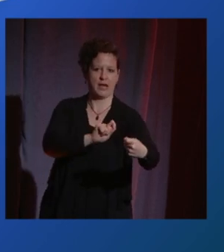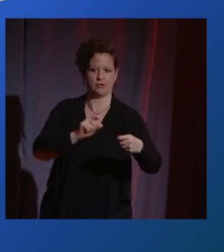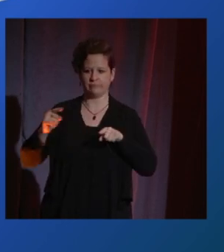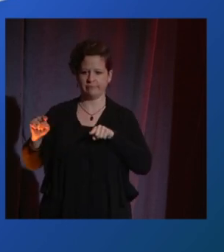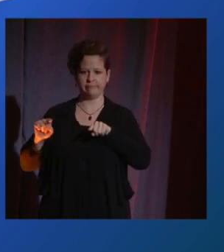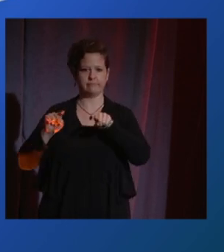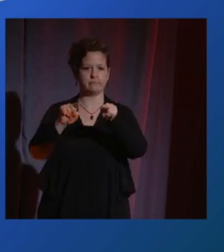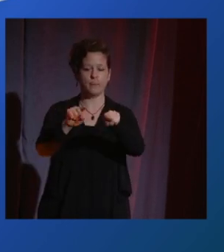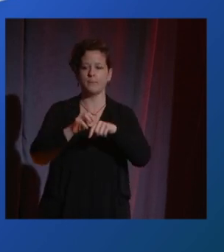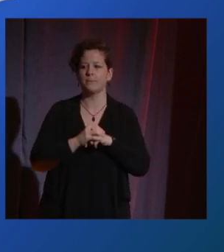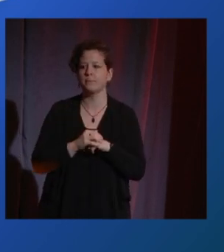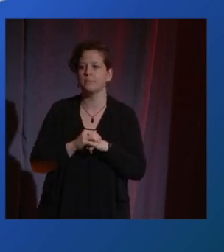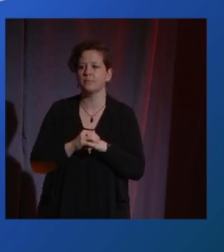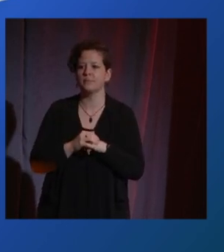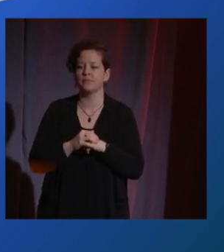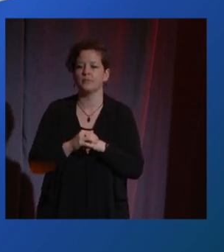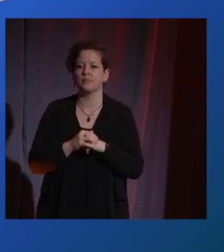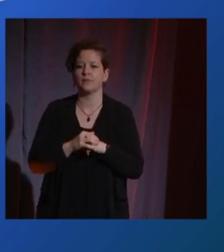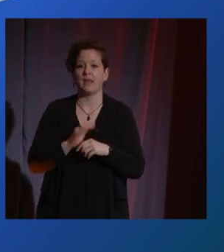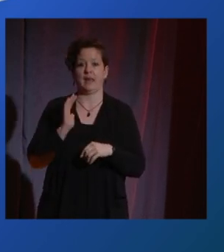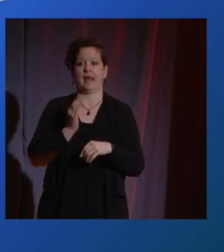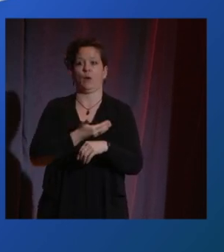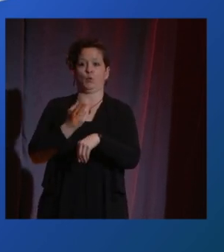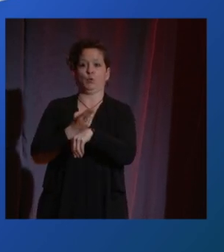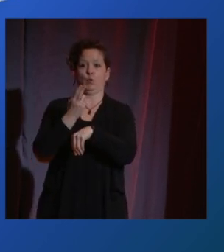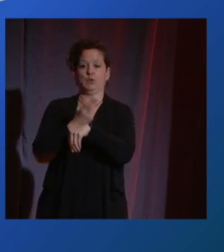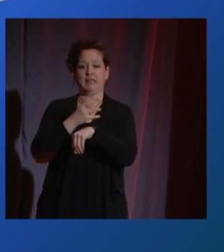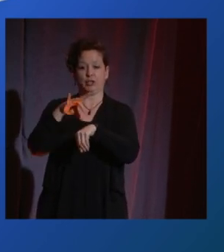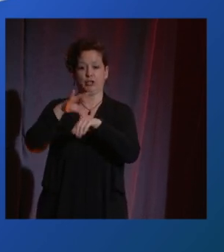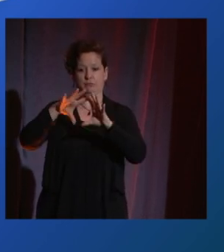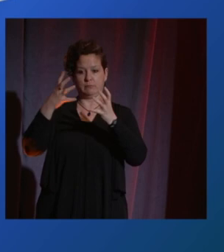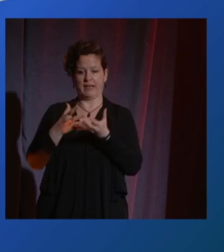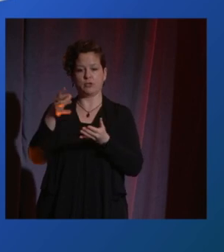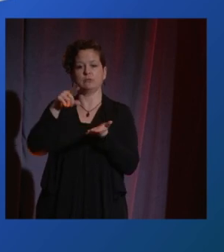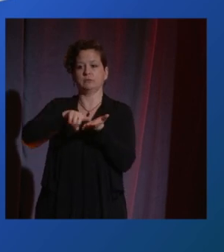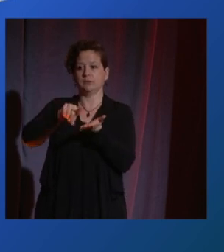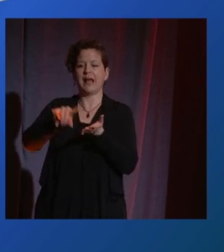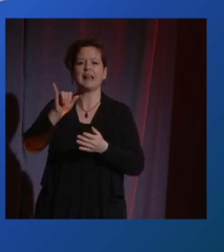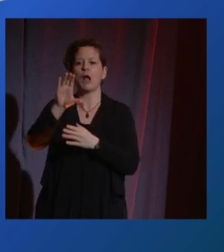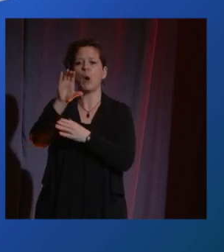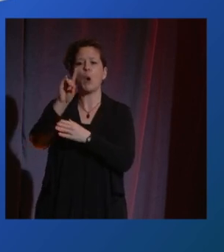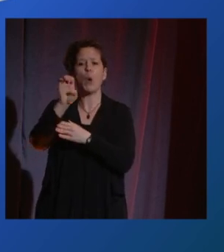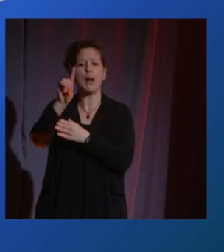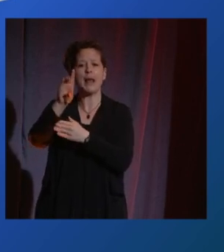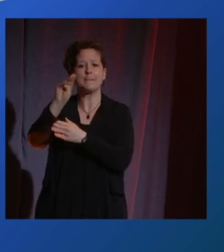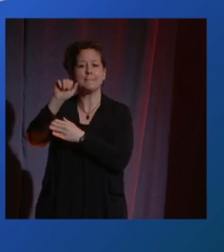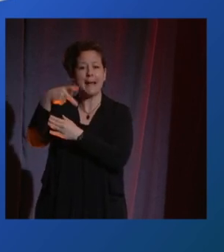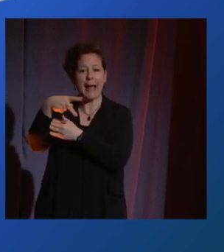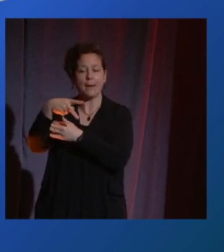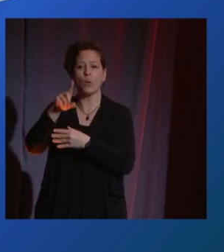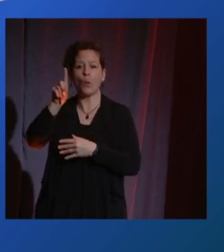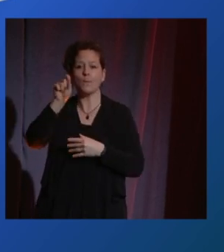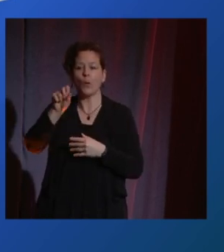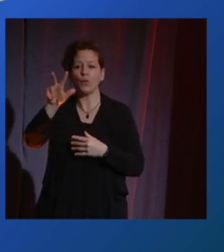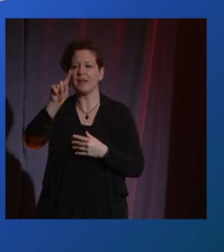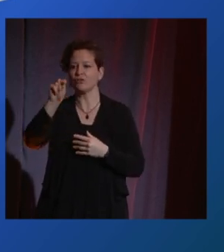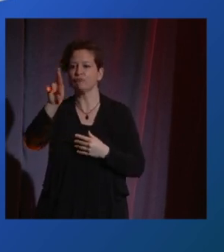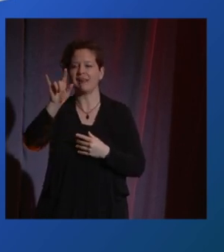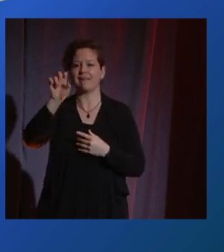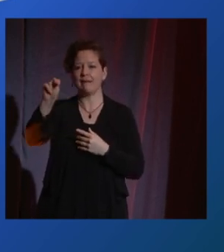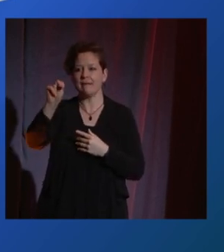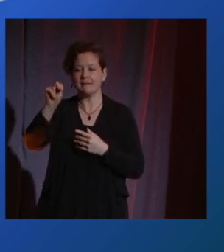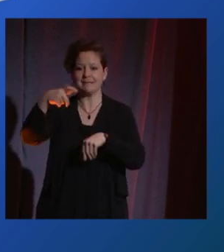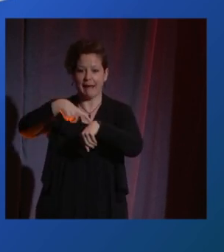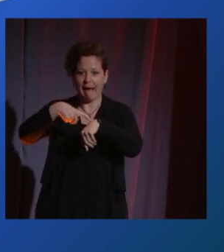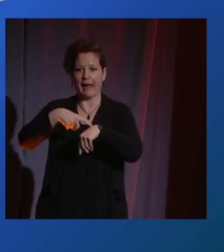reach about half of the people on the planet like the co map 1.3 trillion times it was